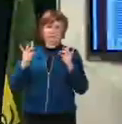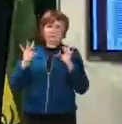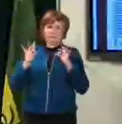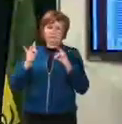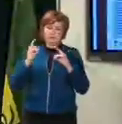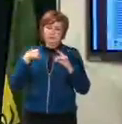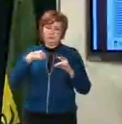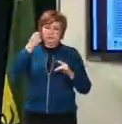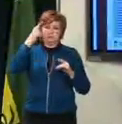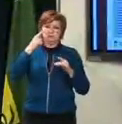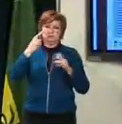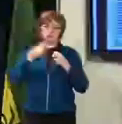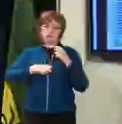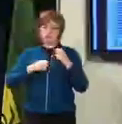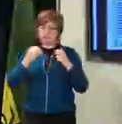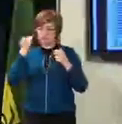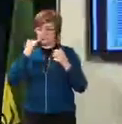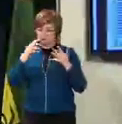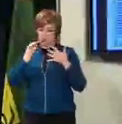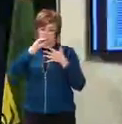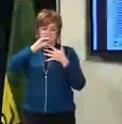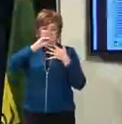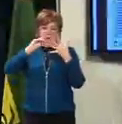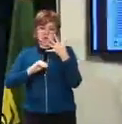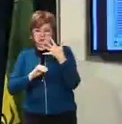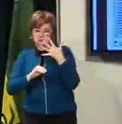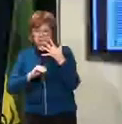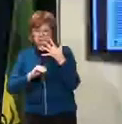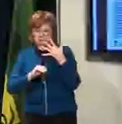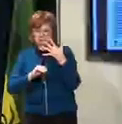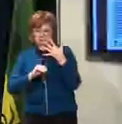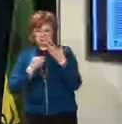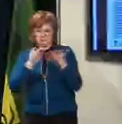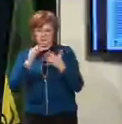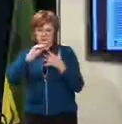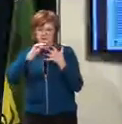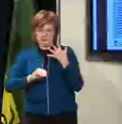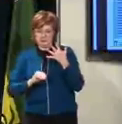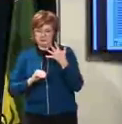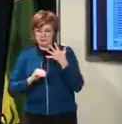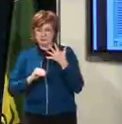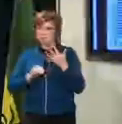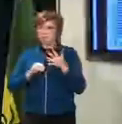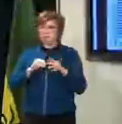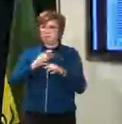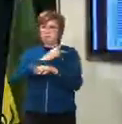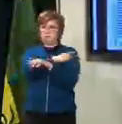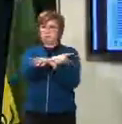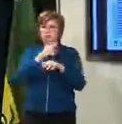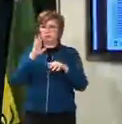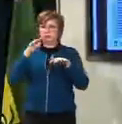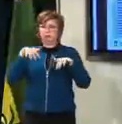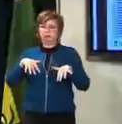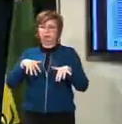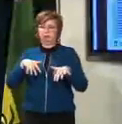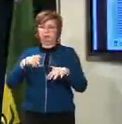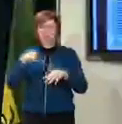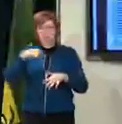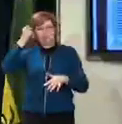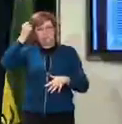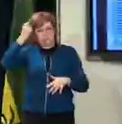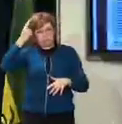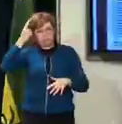service, you have a direct impact on a patient and on the care that they need their everyday healthcare services, so they're definitely